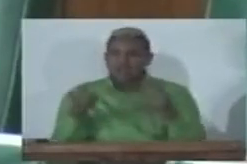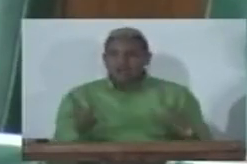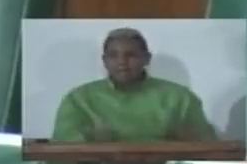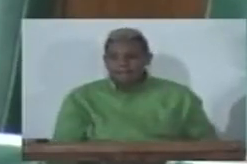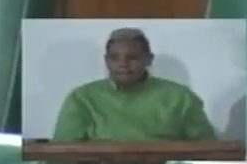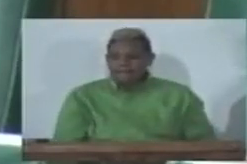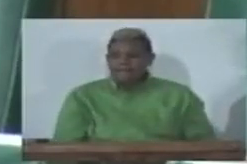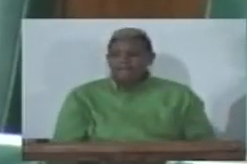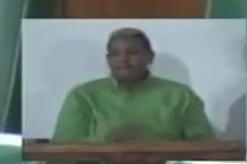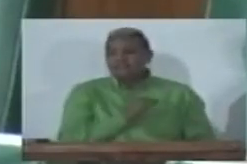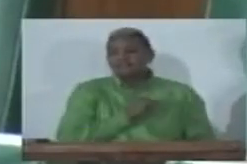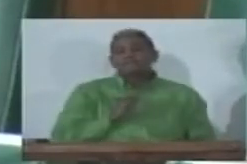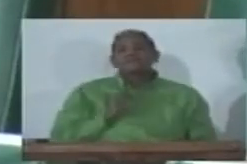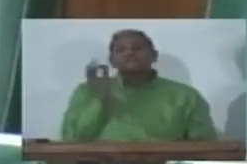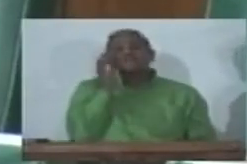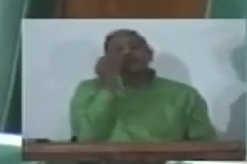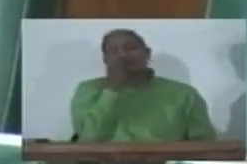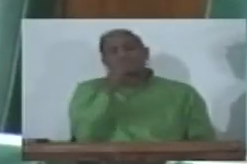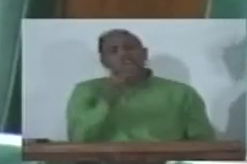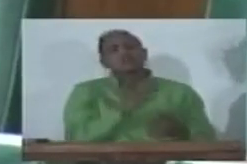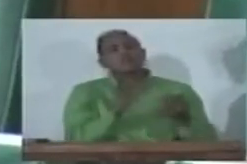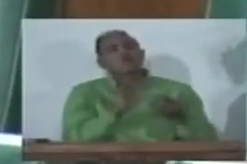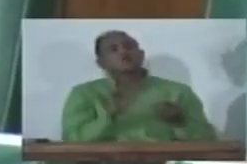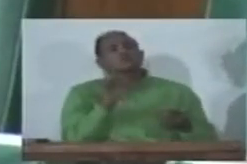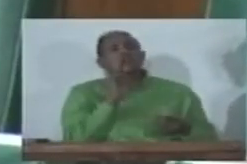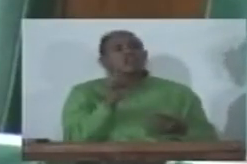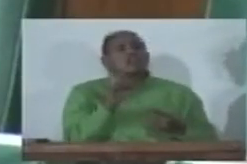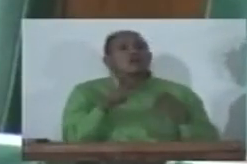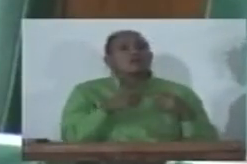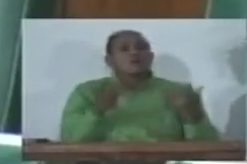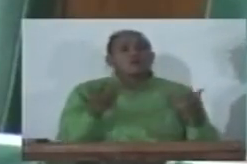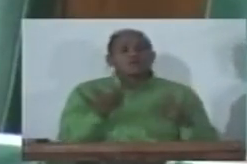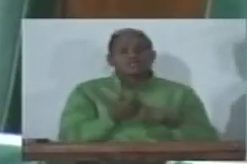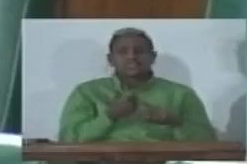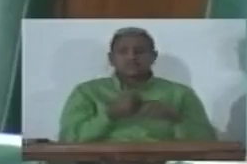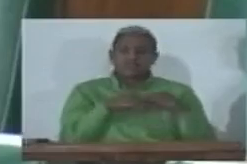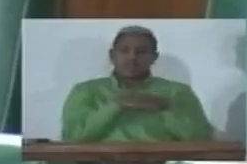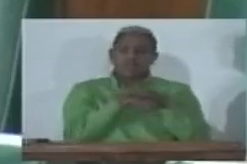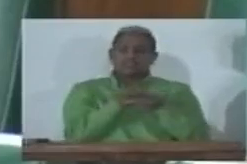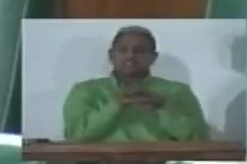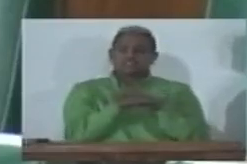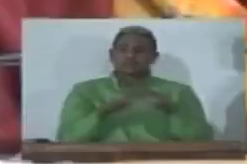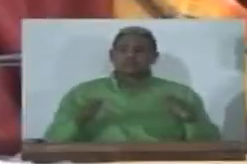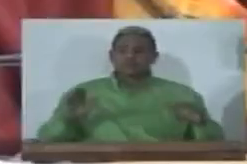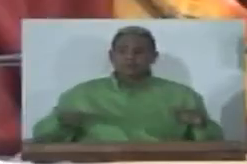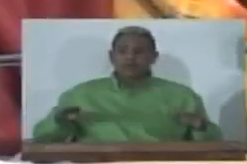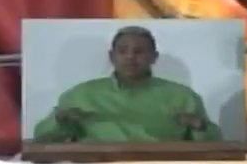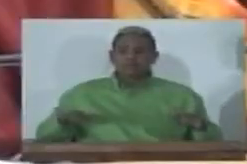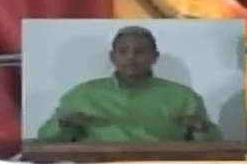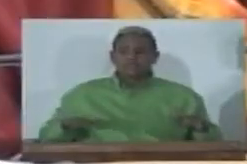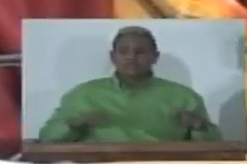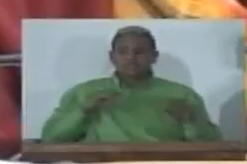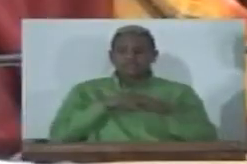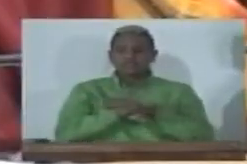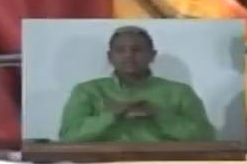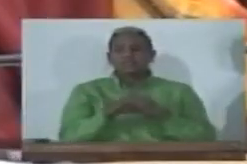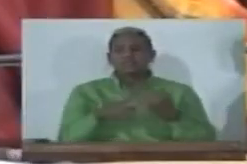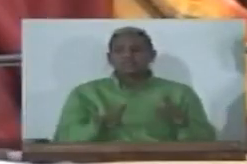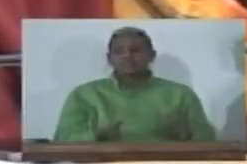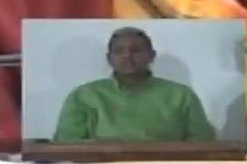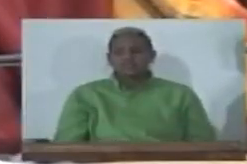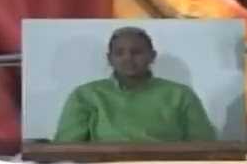Senator Morris' motion speaks to the accessibility to Parliament. And